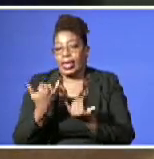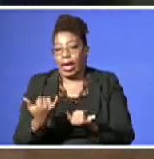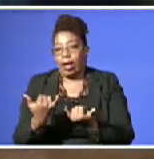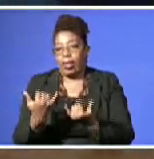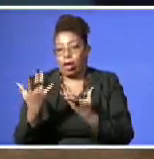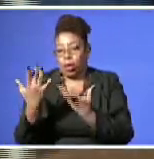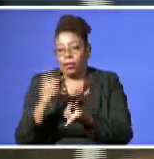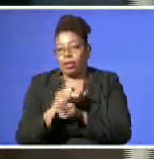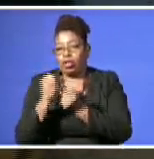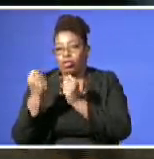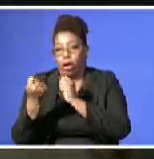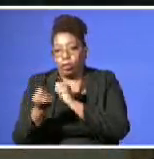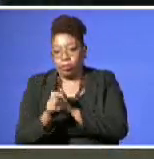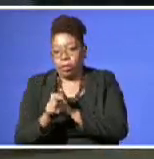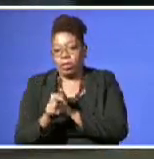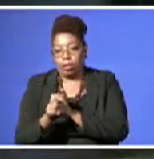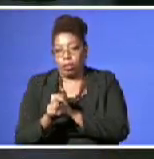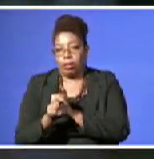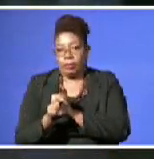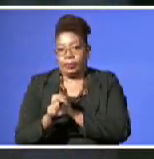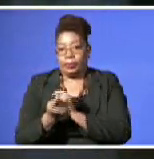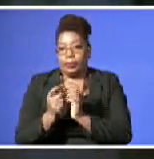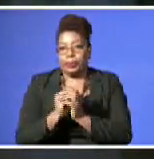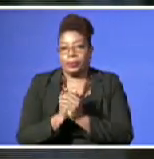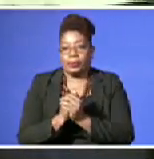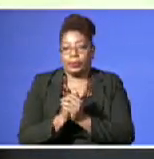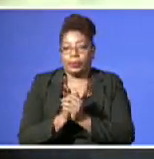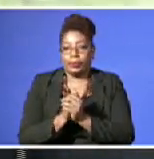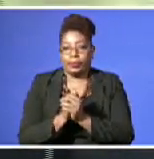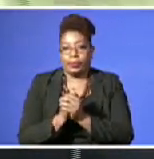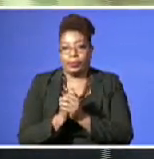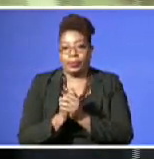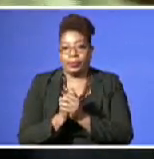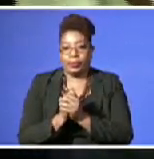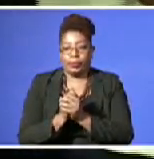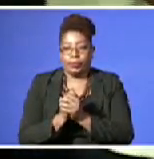transformation of the Industrial Tribunal. Fern Carey, ZNS Network News.